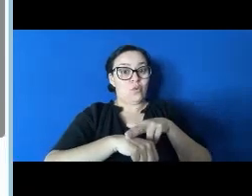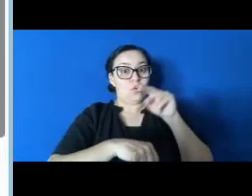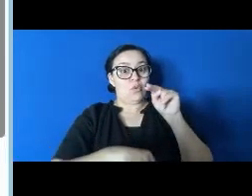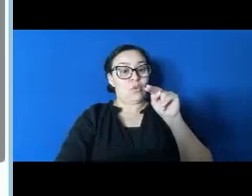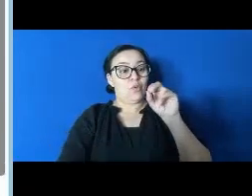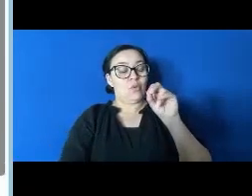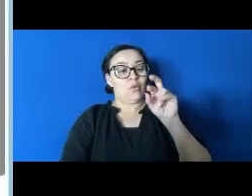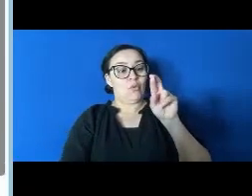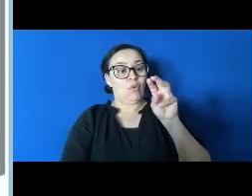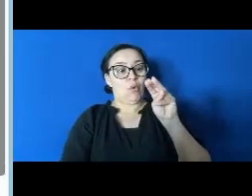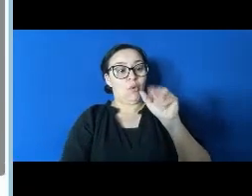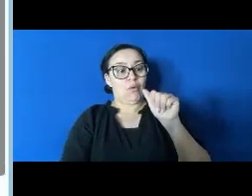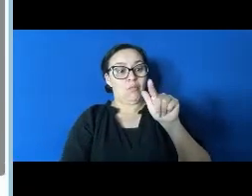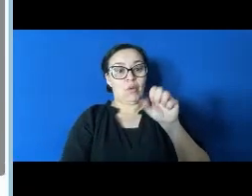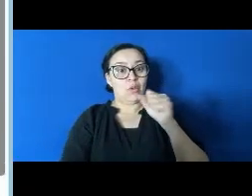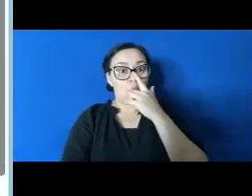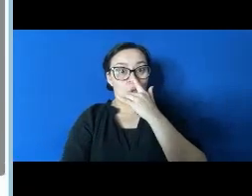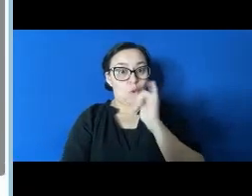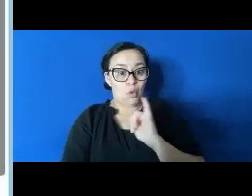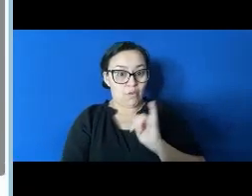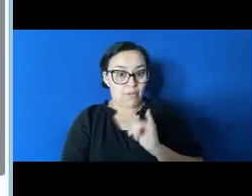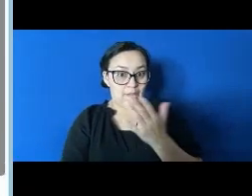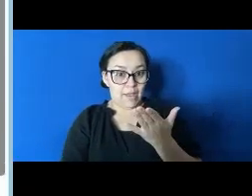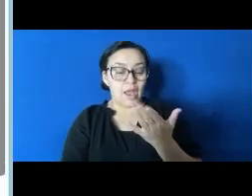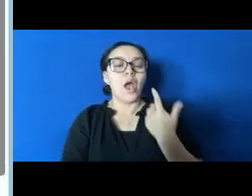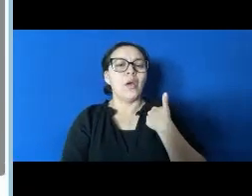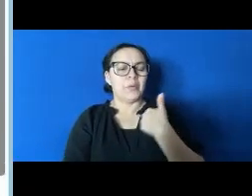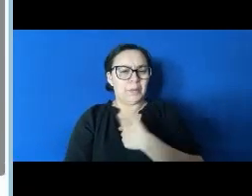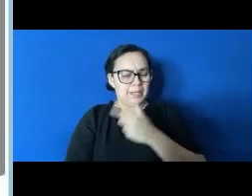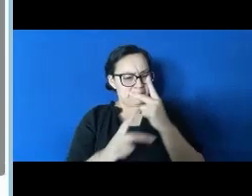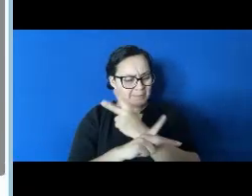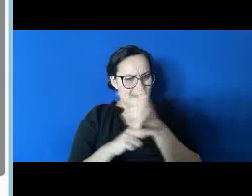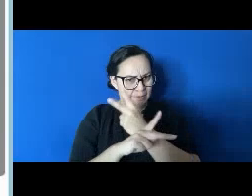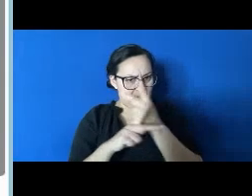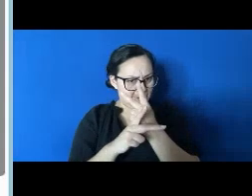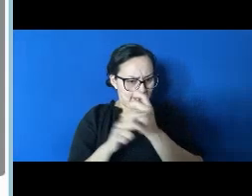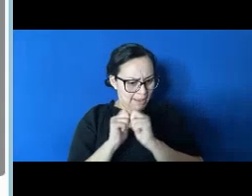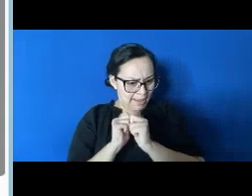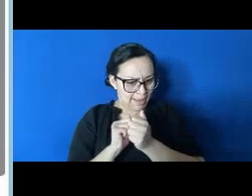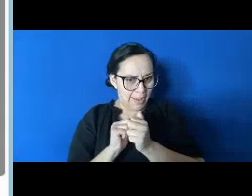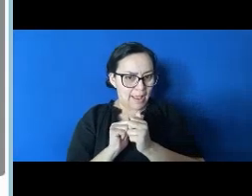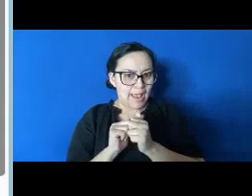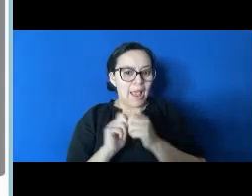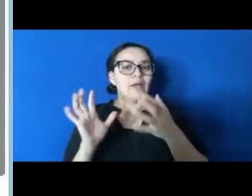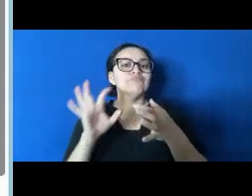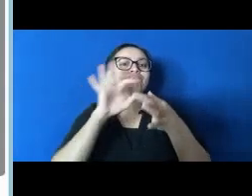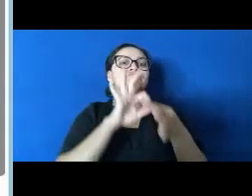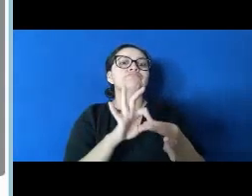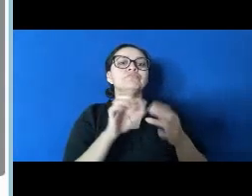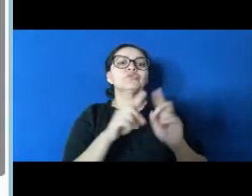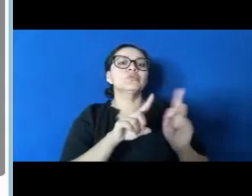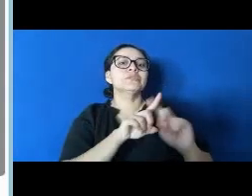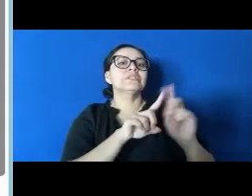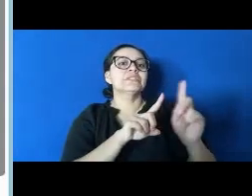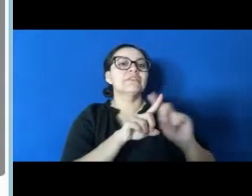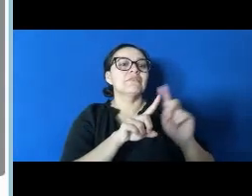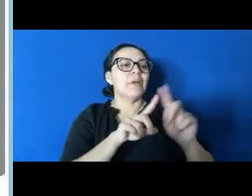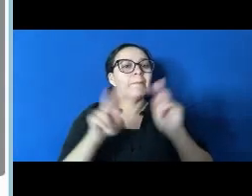are on our web.gov of SJU. We have calculated those using the